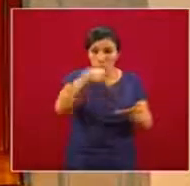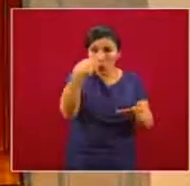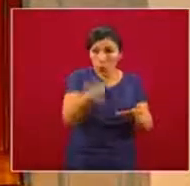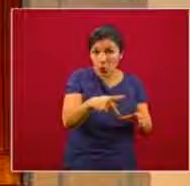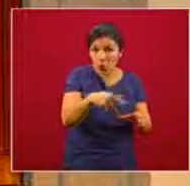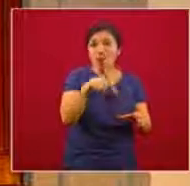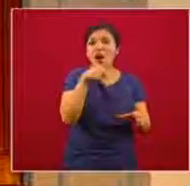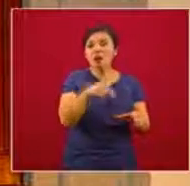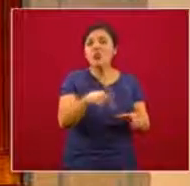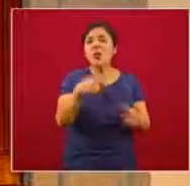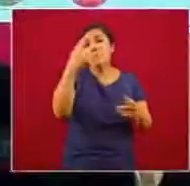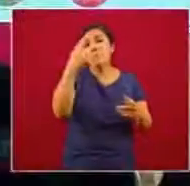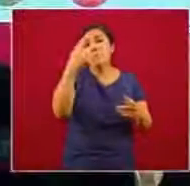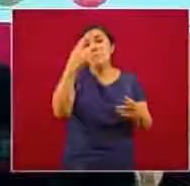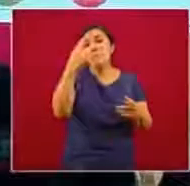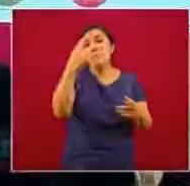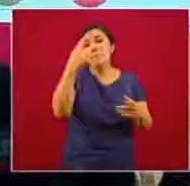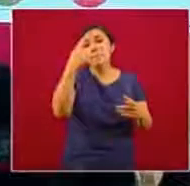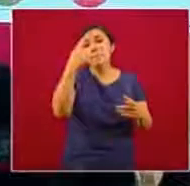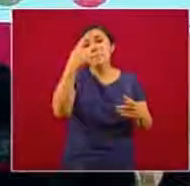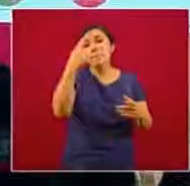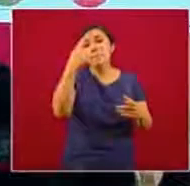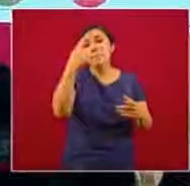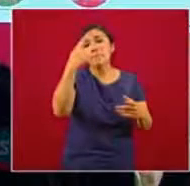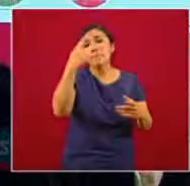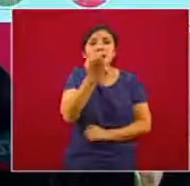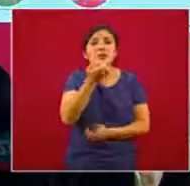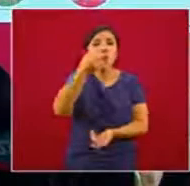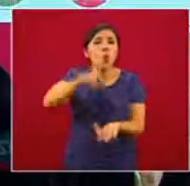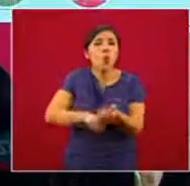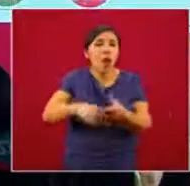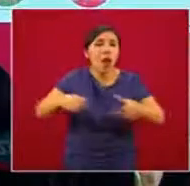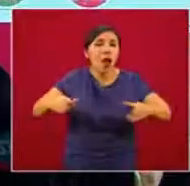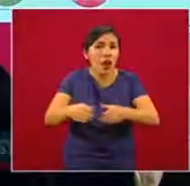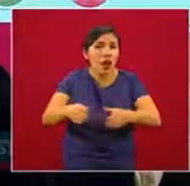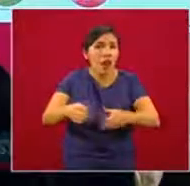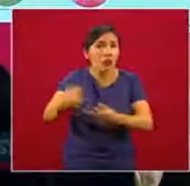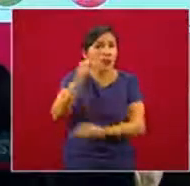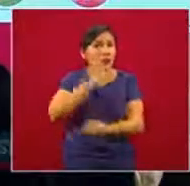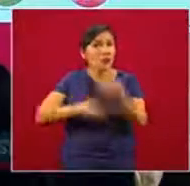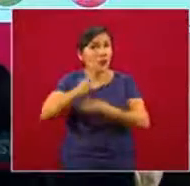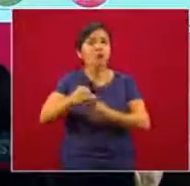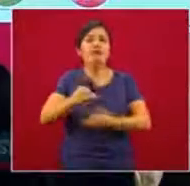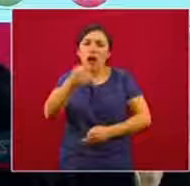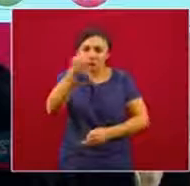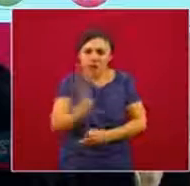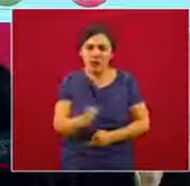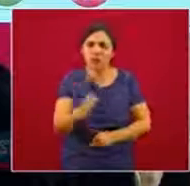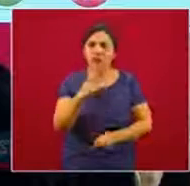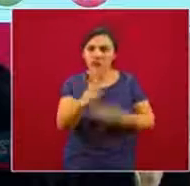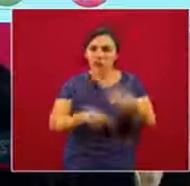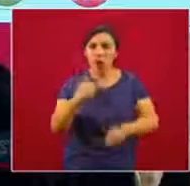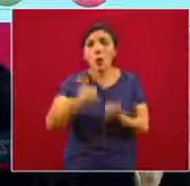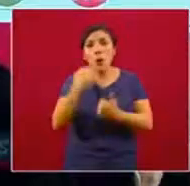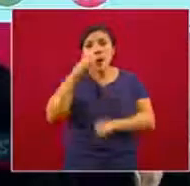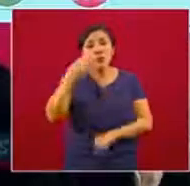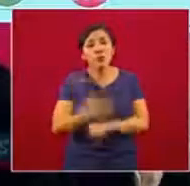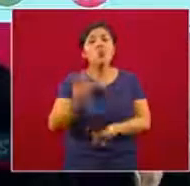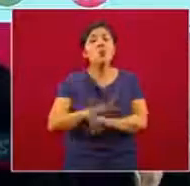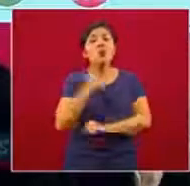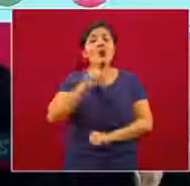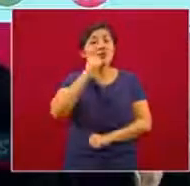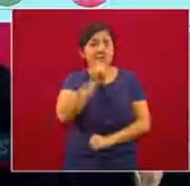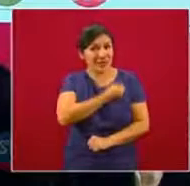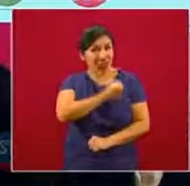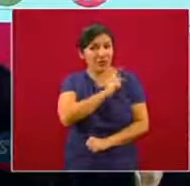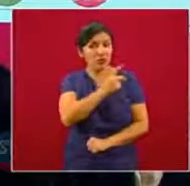is a group, a collective, taking care of the health around the school, that